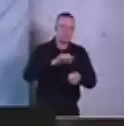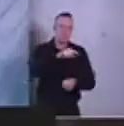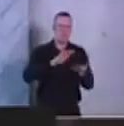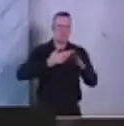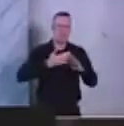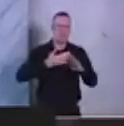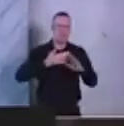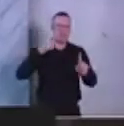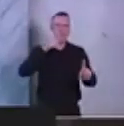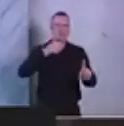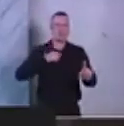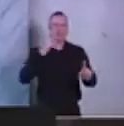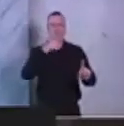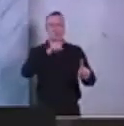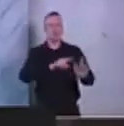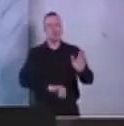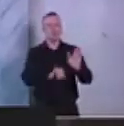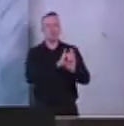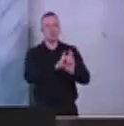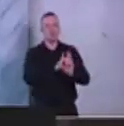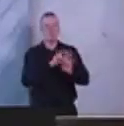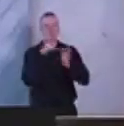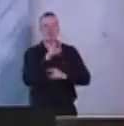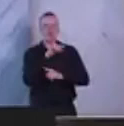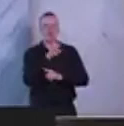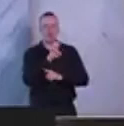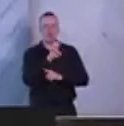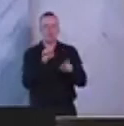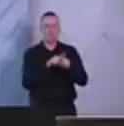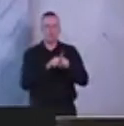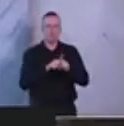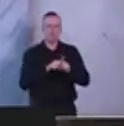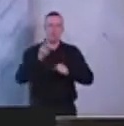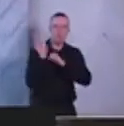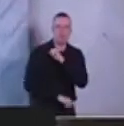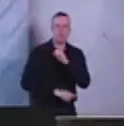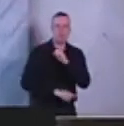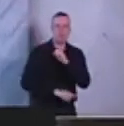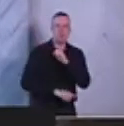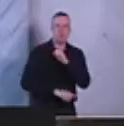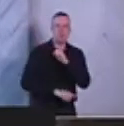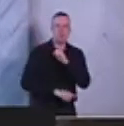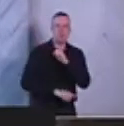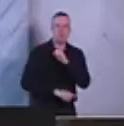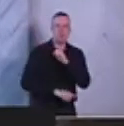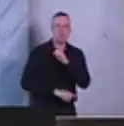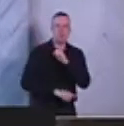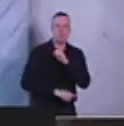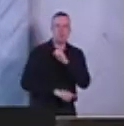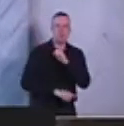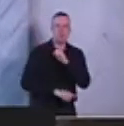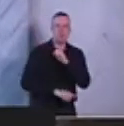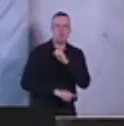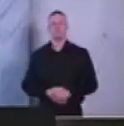be identified as hate crimes and prosecuted as such. There is